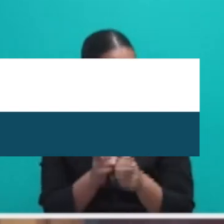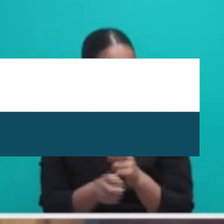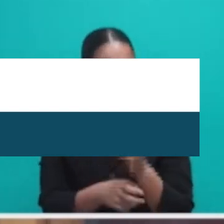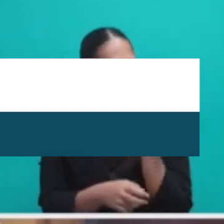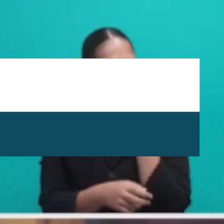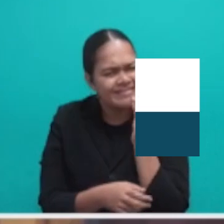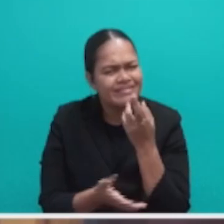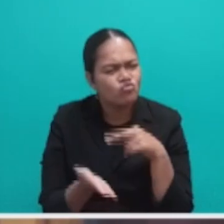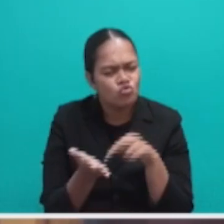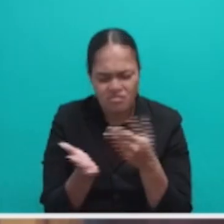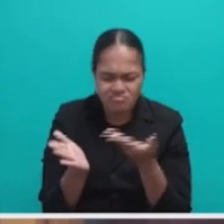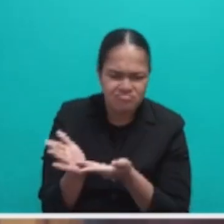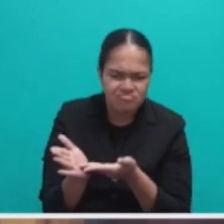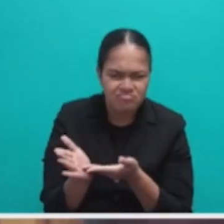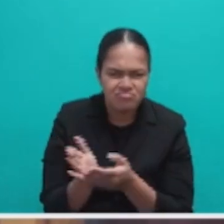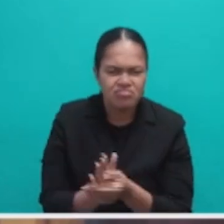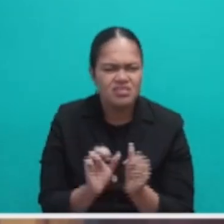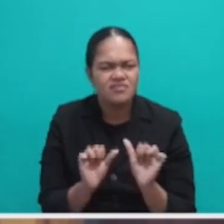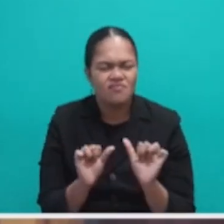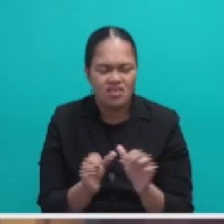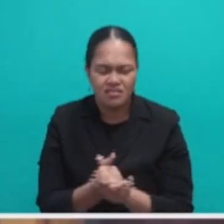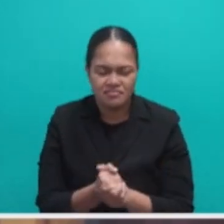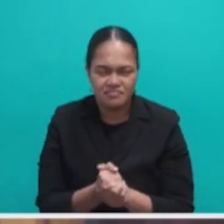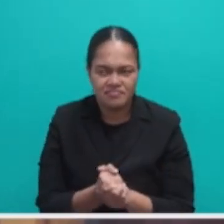little record, if any at all, to defend.